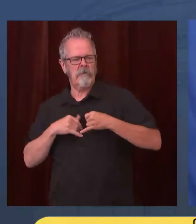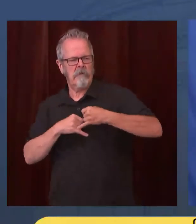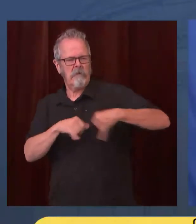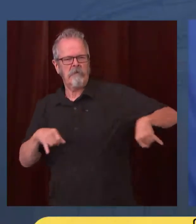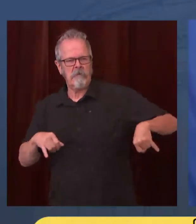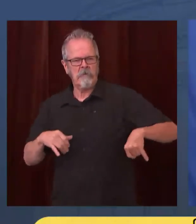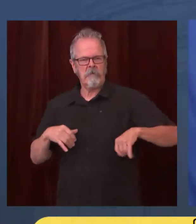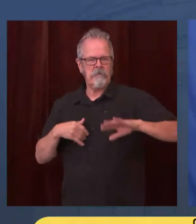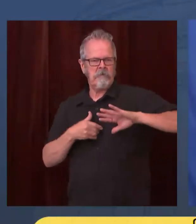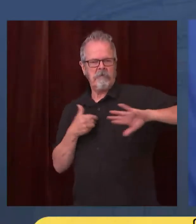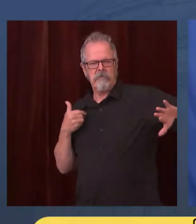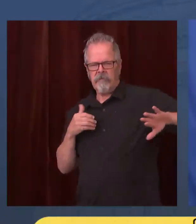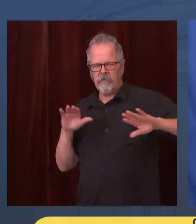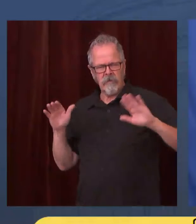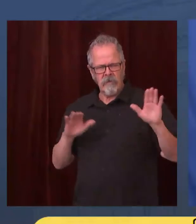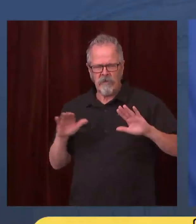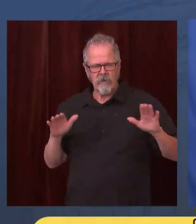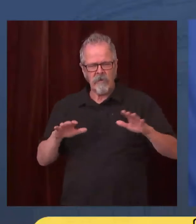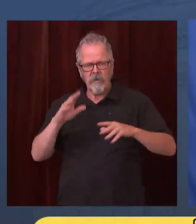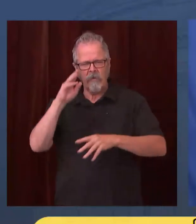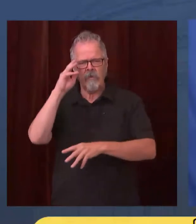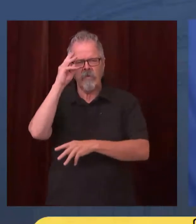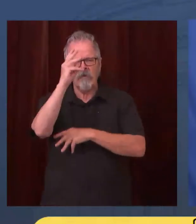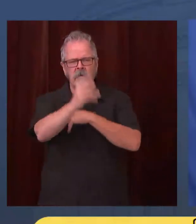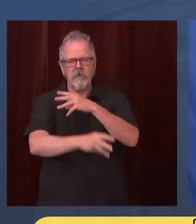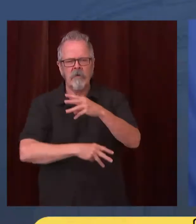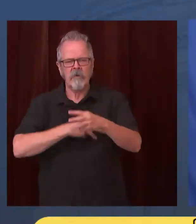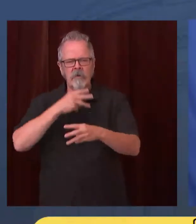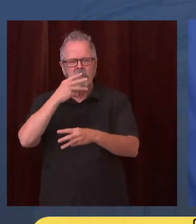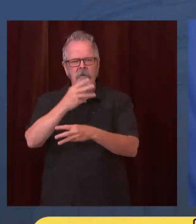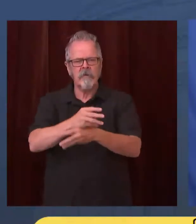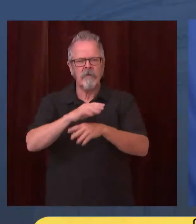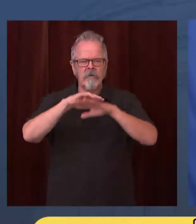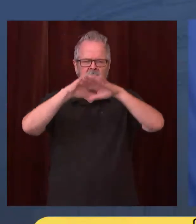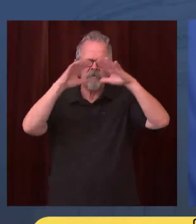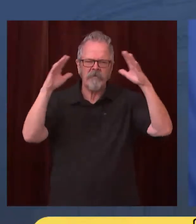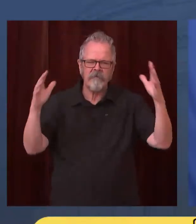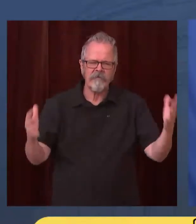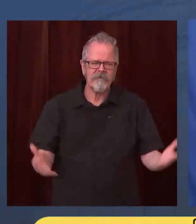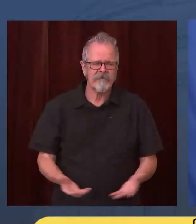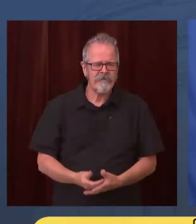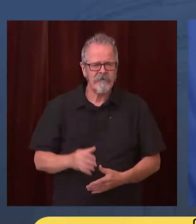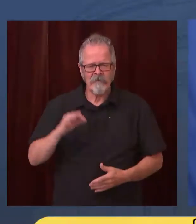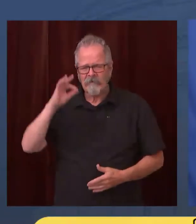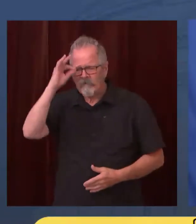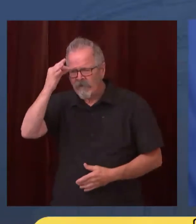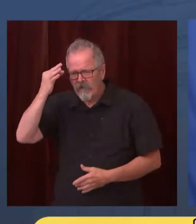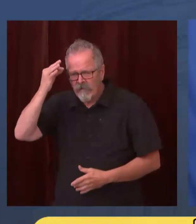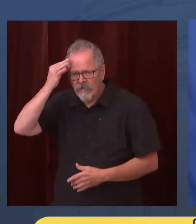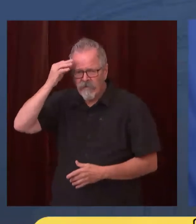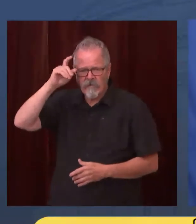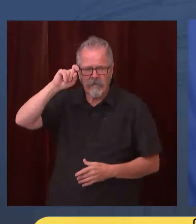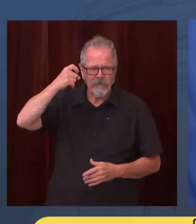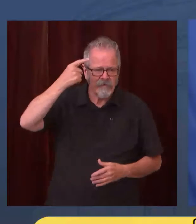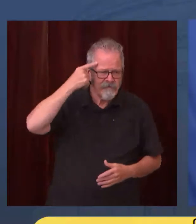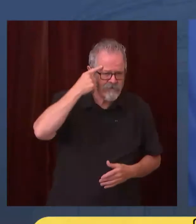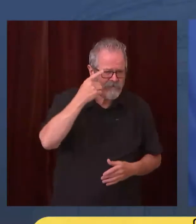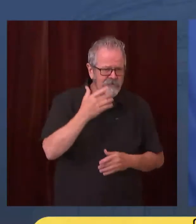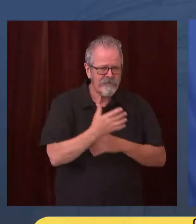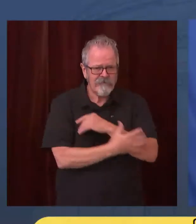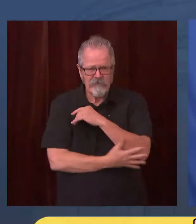the country. So whatever the federal government can do to support, whatever we can do to be consistent with what's happening at the federal level from